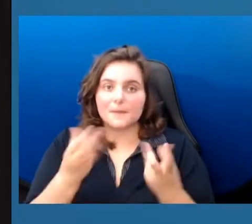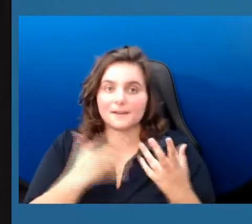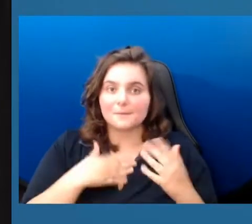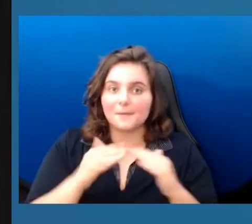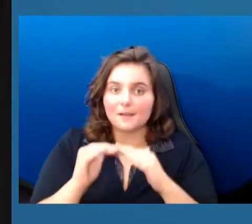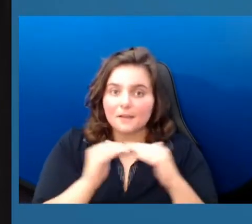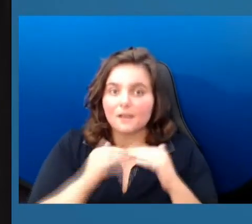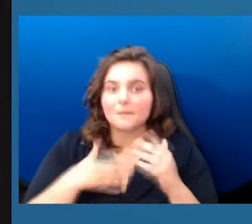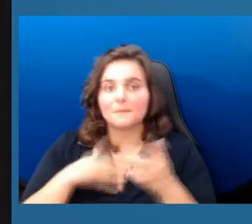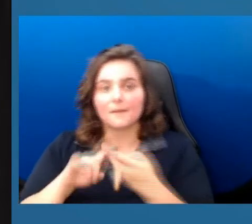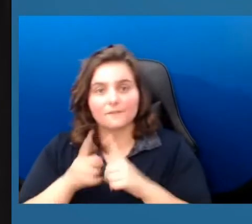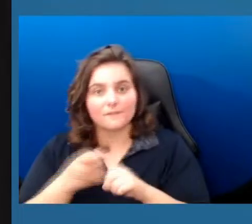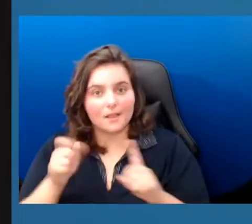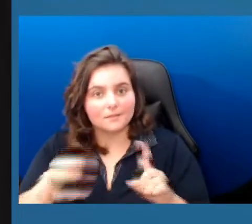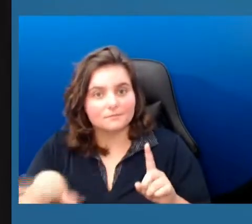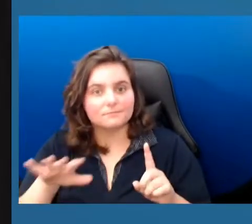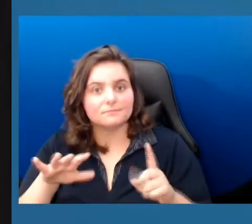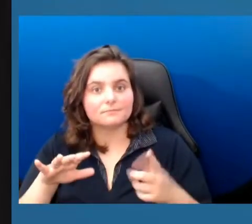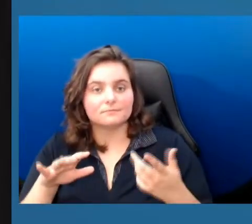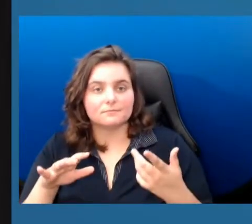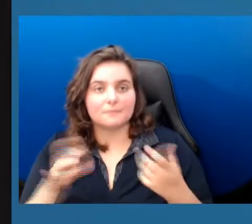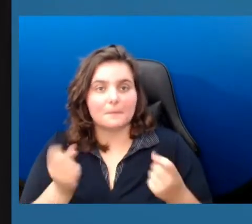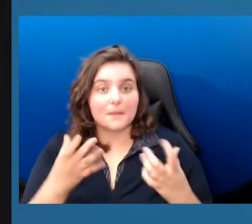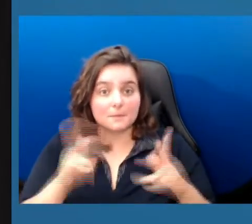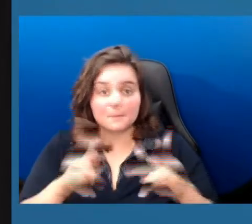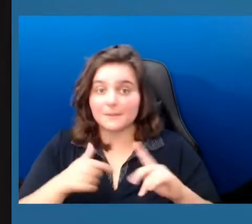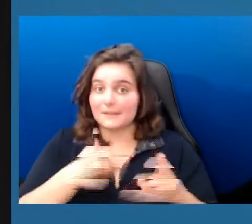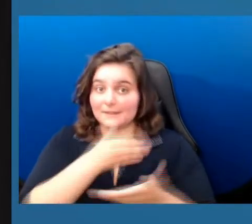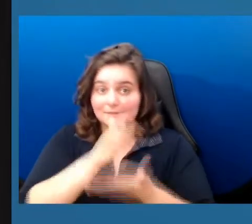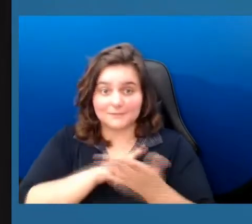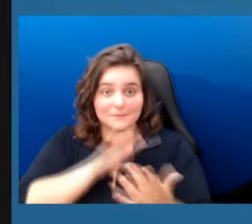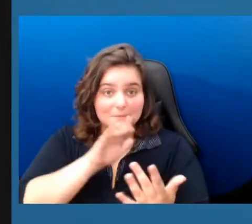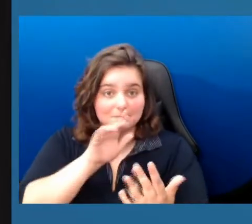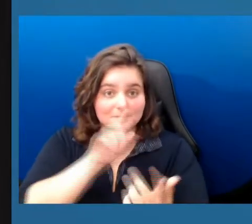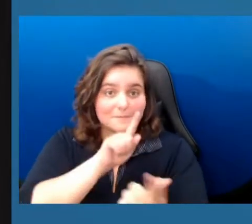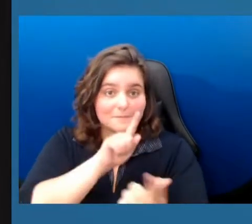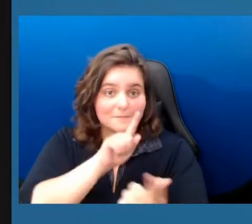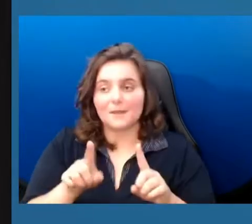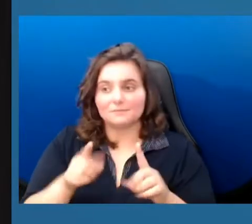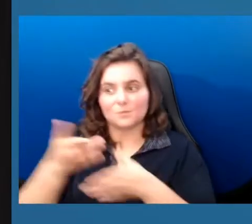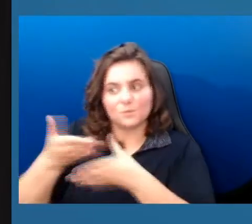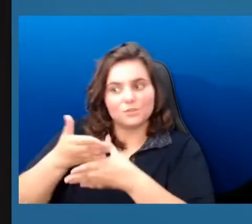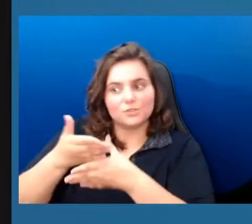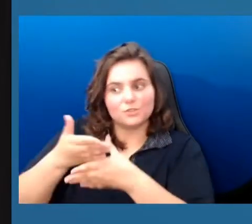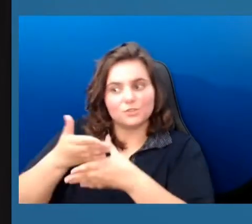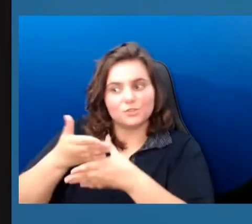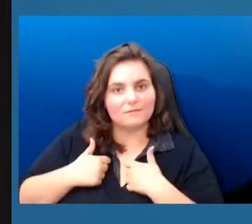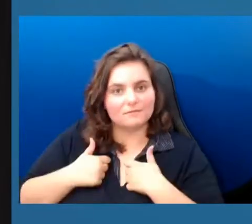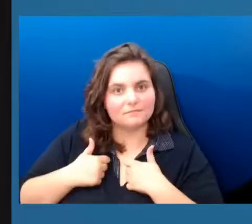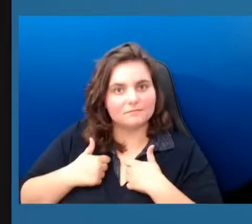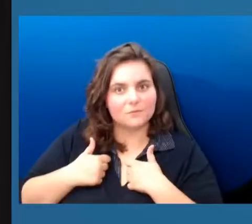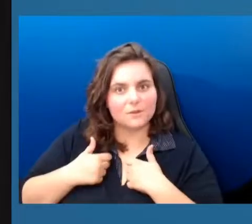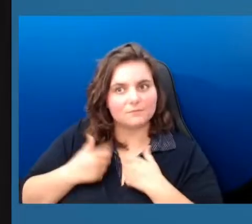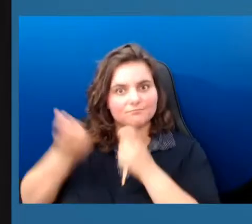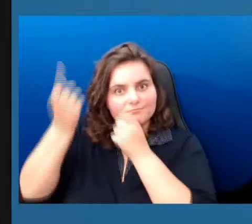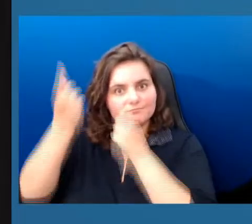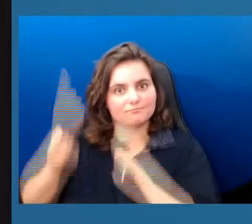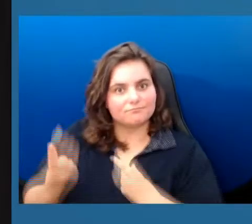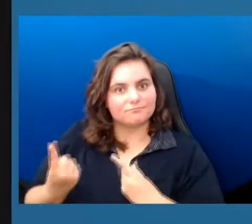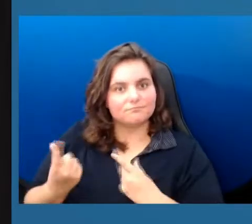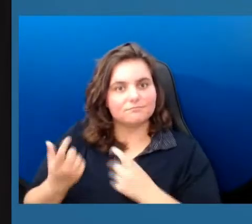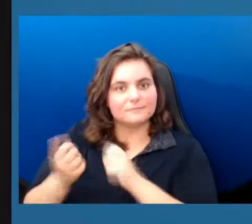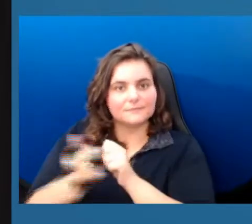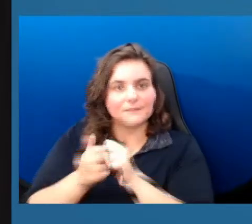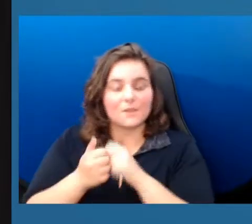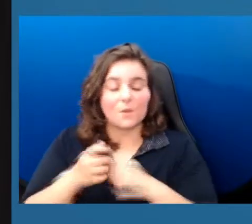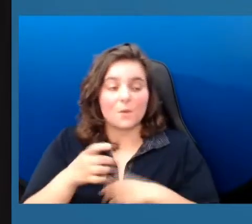many of them entrepreneurs I've never met before, but whom I share a life with, waking up every day before the sun rises and going to sleep long after